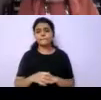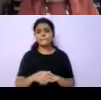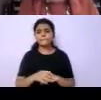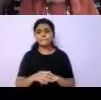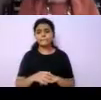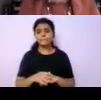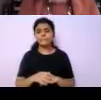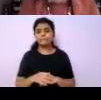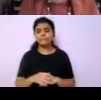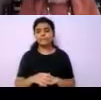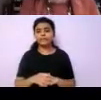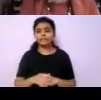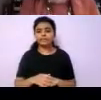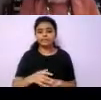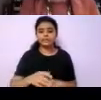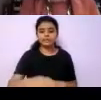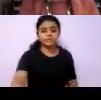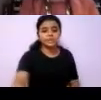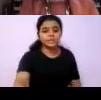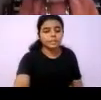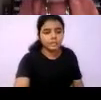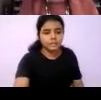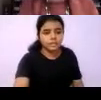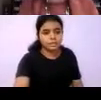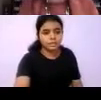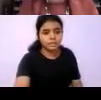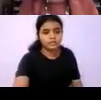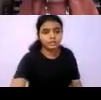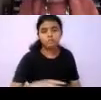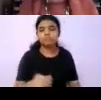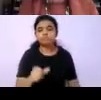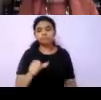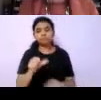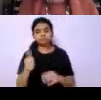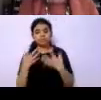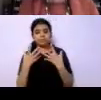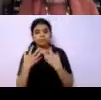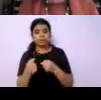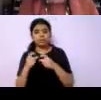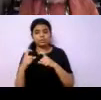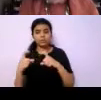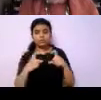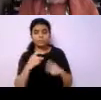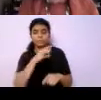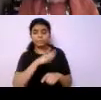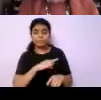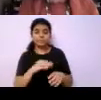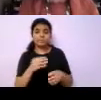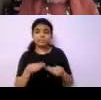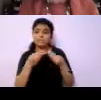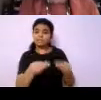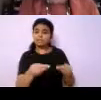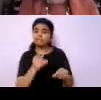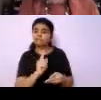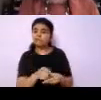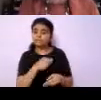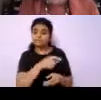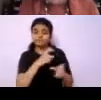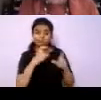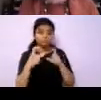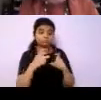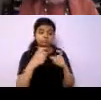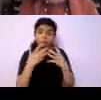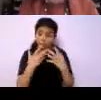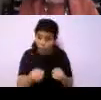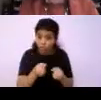needs to be taken up as care, needs, in other words, to have a beneficial effect on the person whose needs are